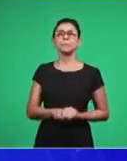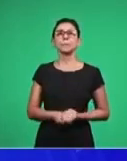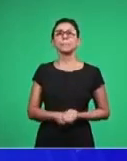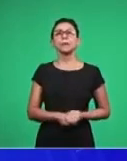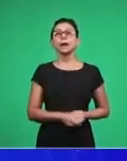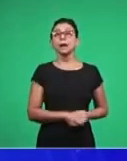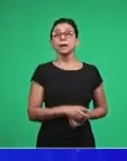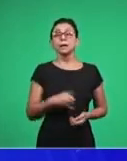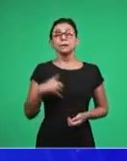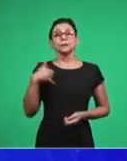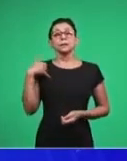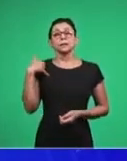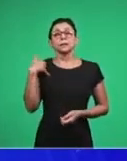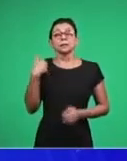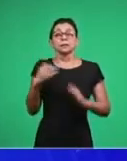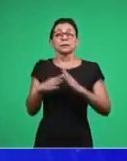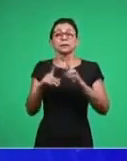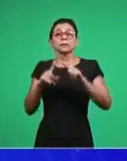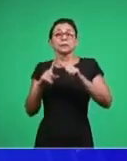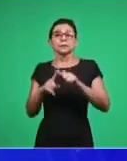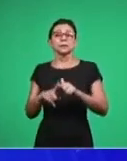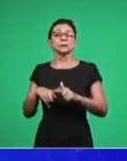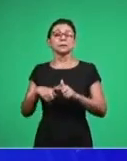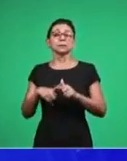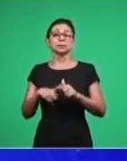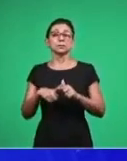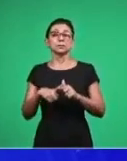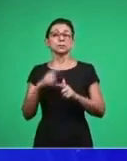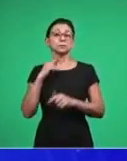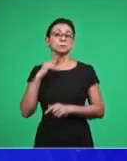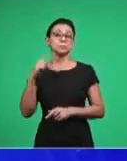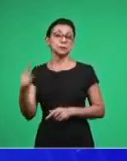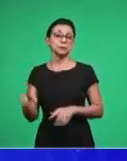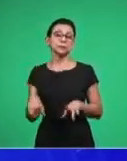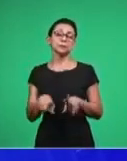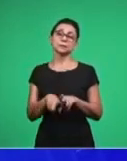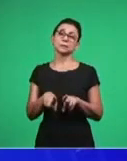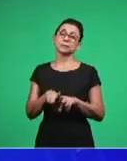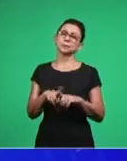de Janeiro. We've had anniversaries of churches